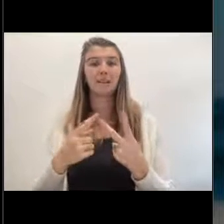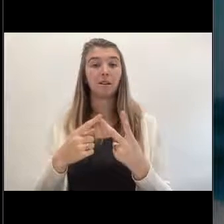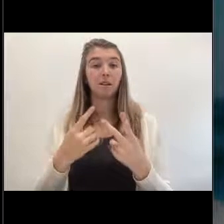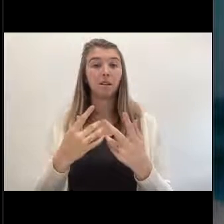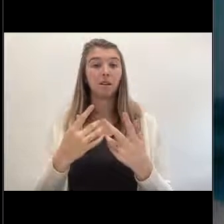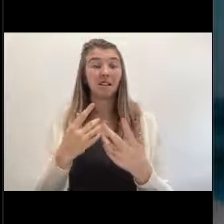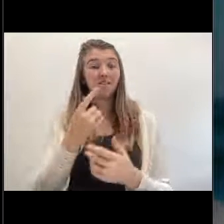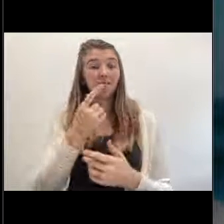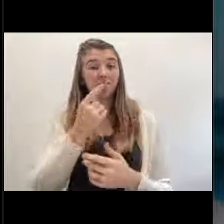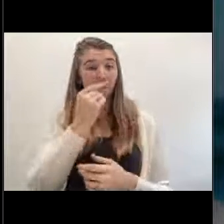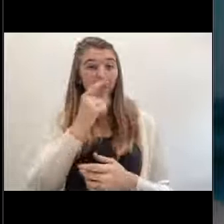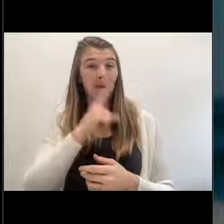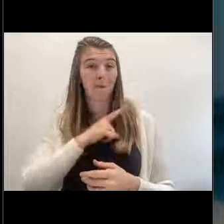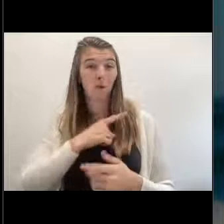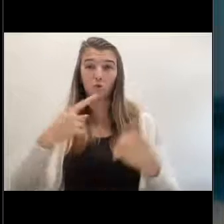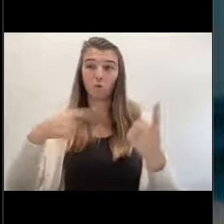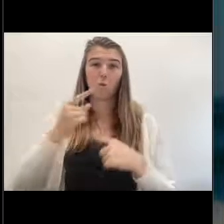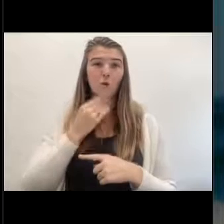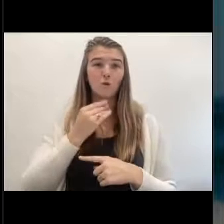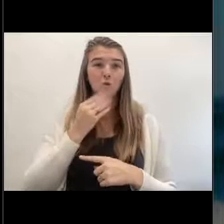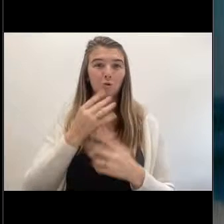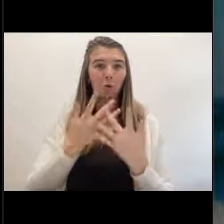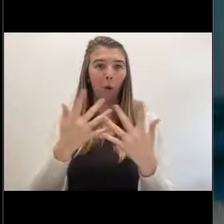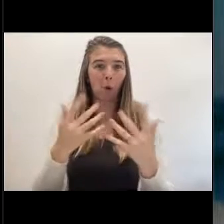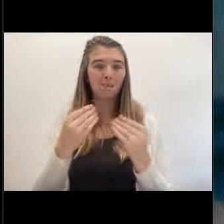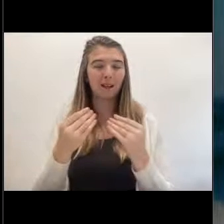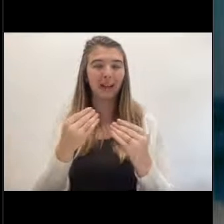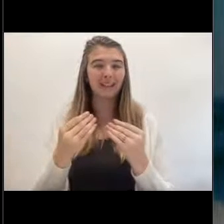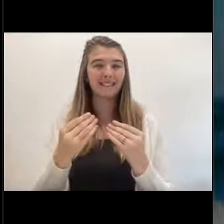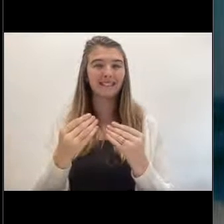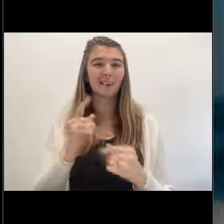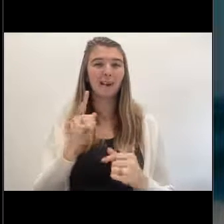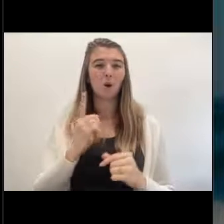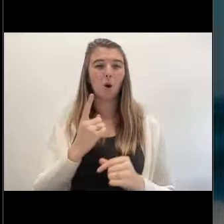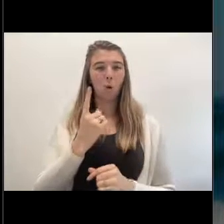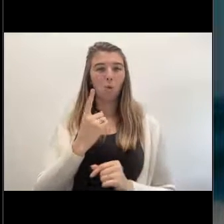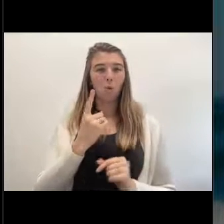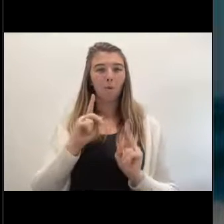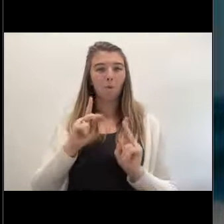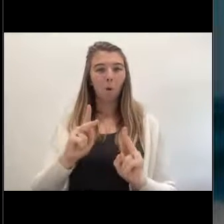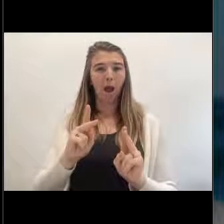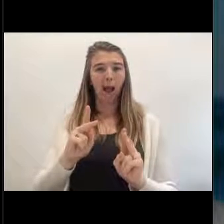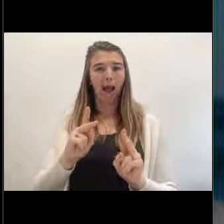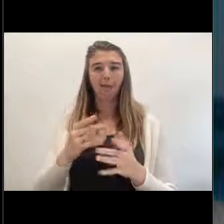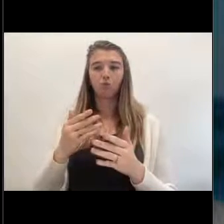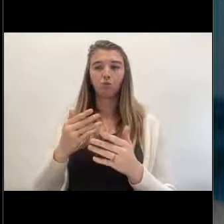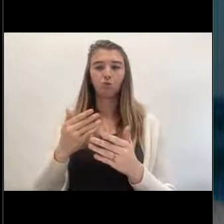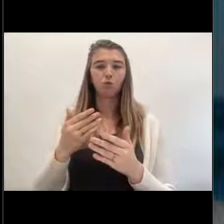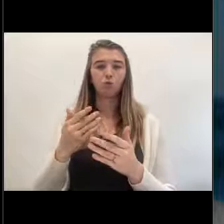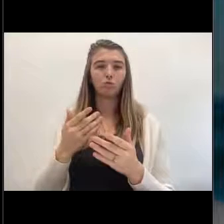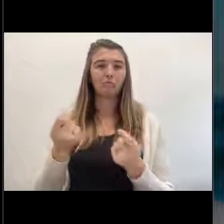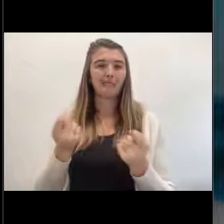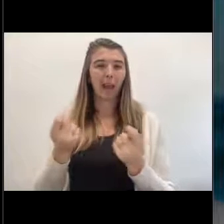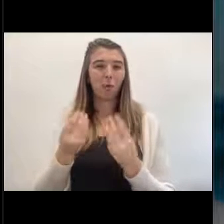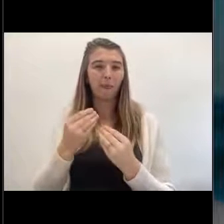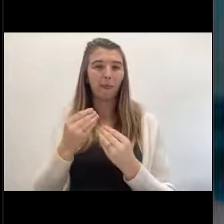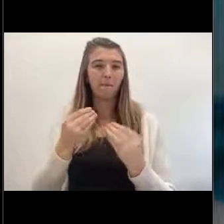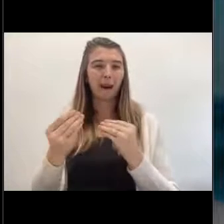we need it a lot. And there is one way of dealing with plastic when it finishes its